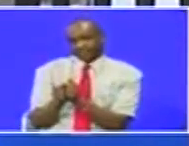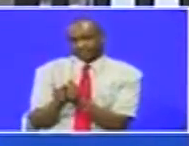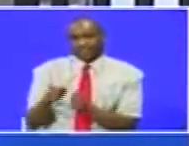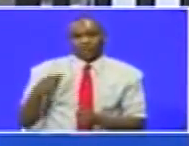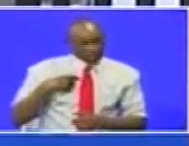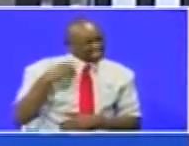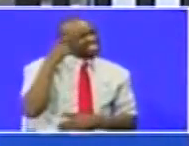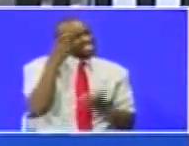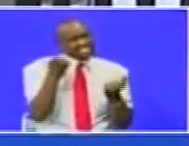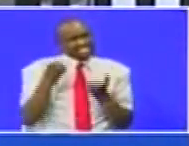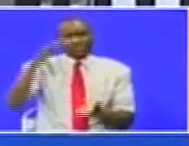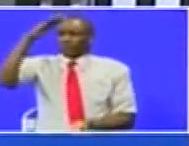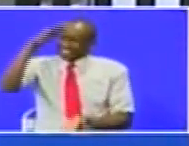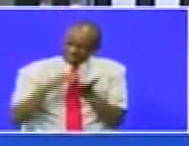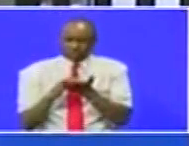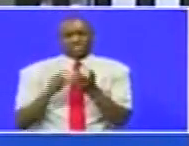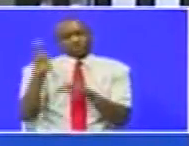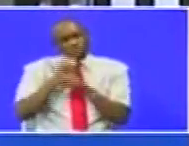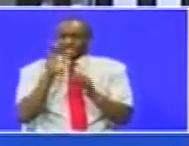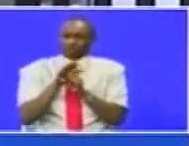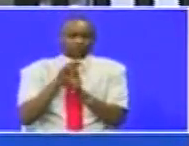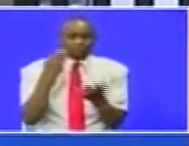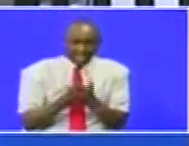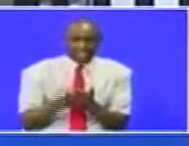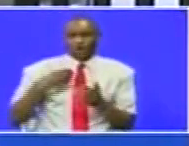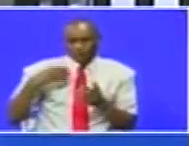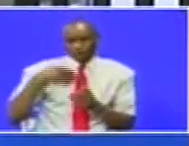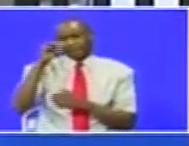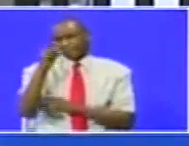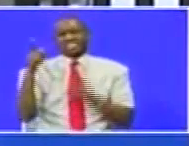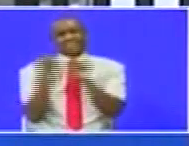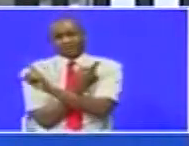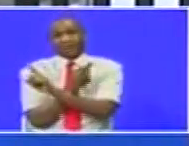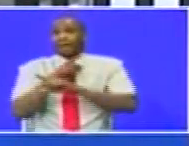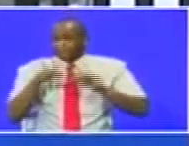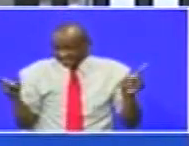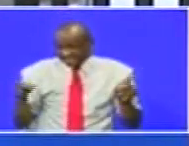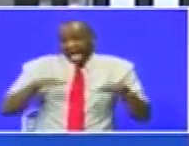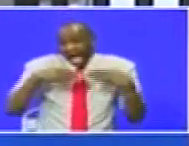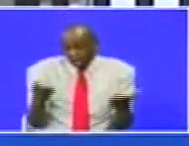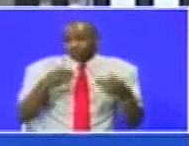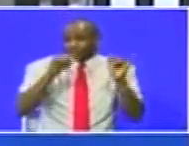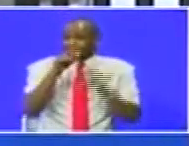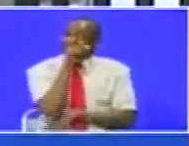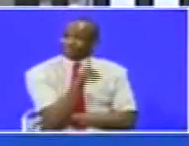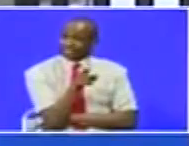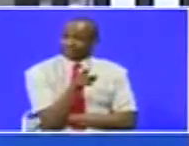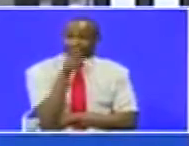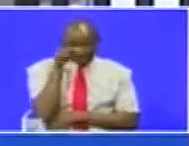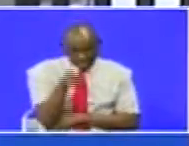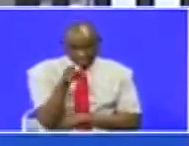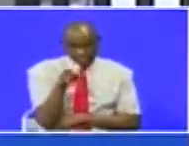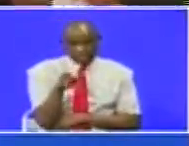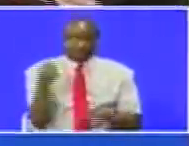to reduce the expenditure of the legislature and all that, but how to implement it, some are